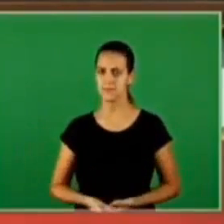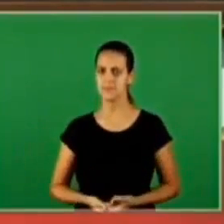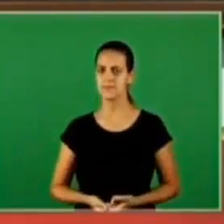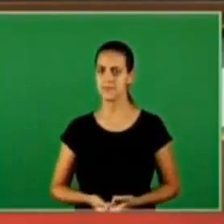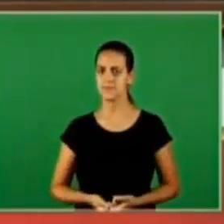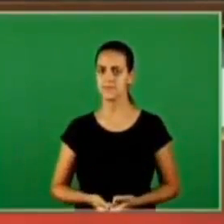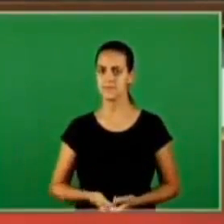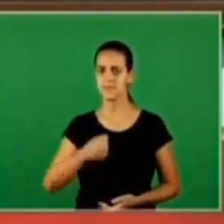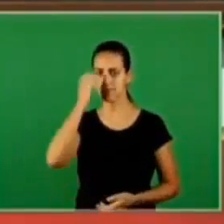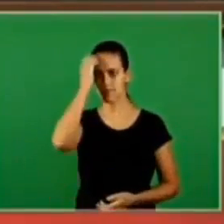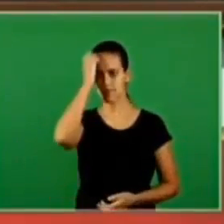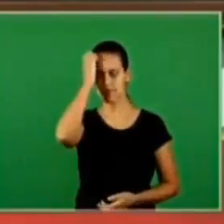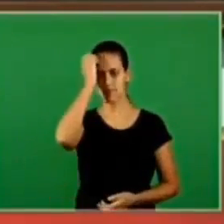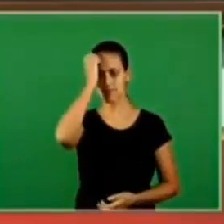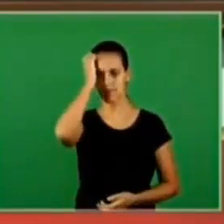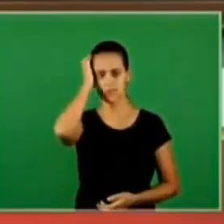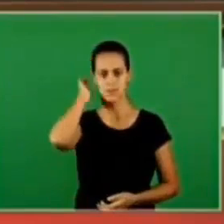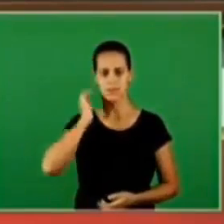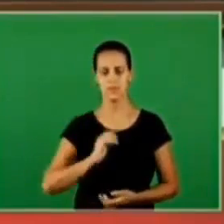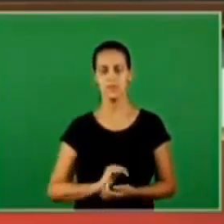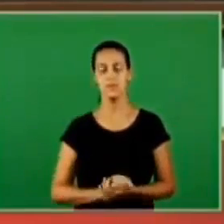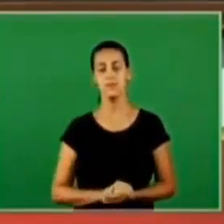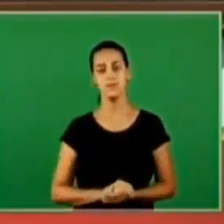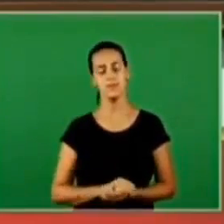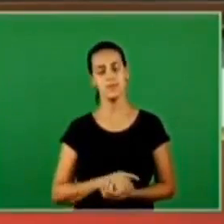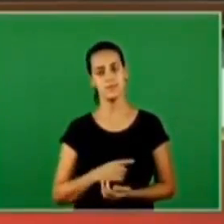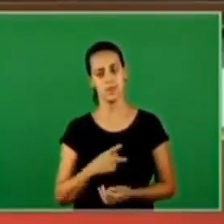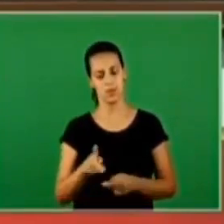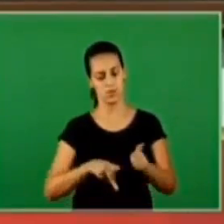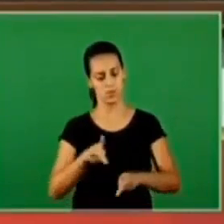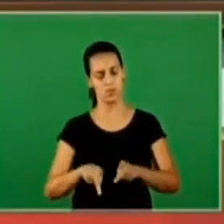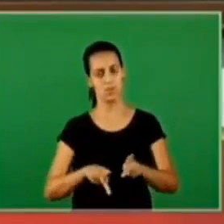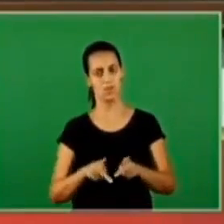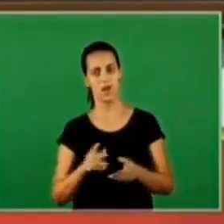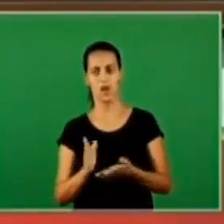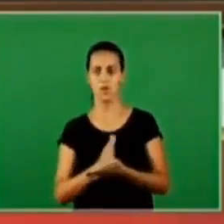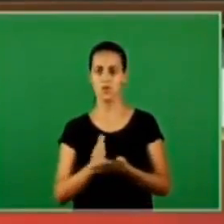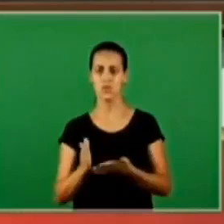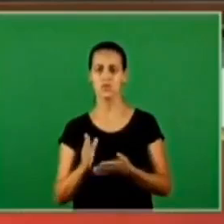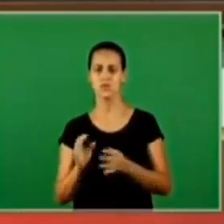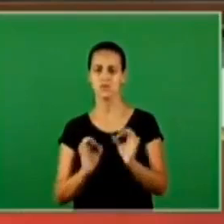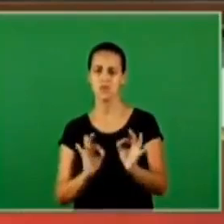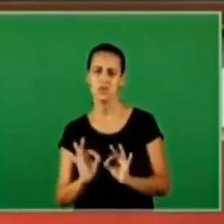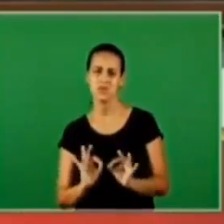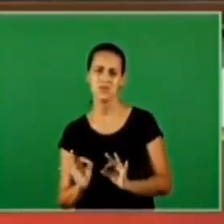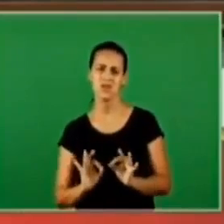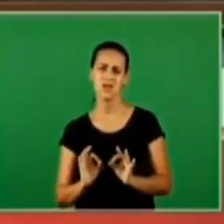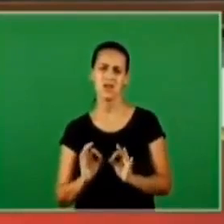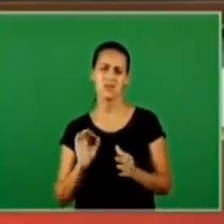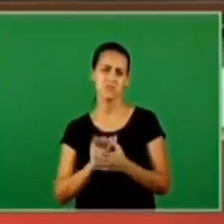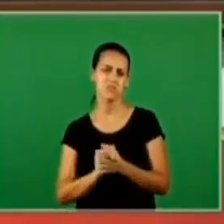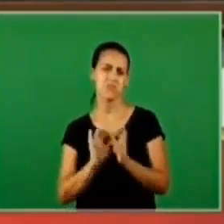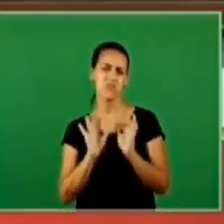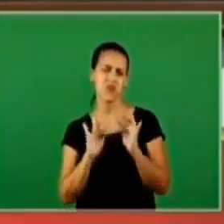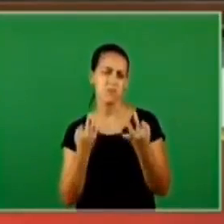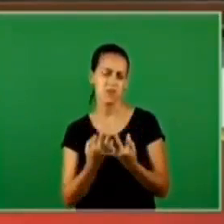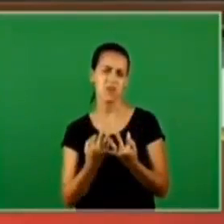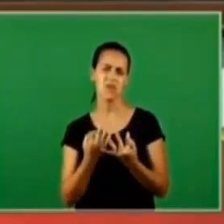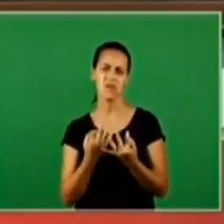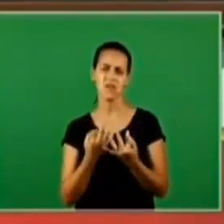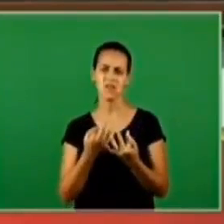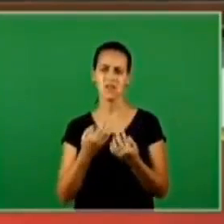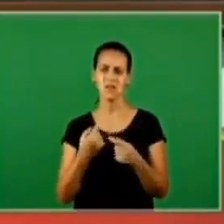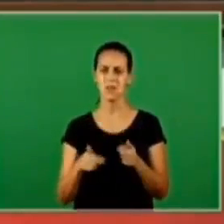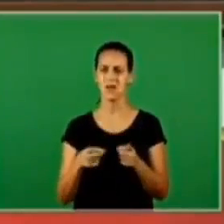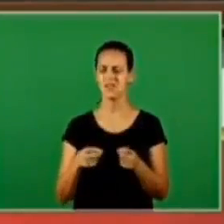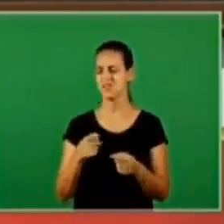existential crisis. And later they get organized, more or less. They have a family, so they're not